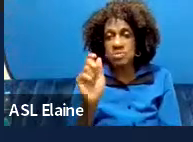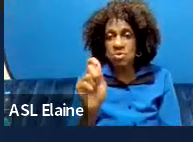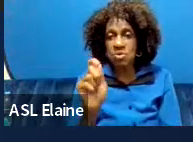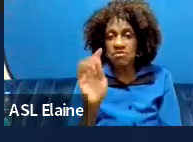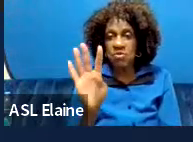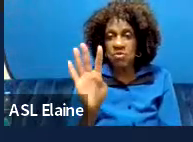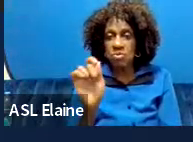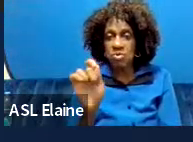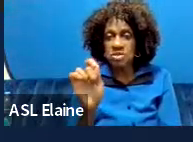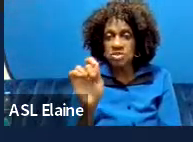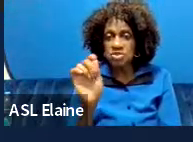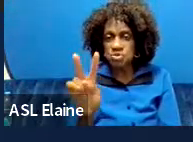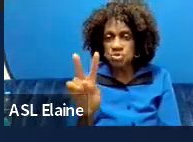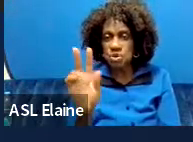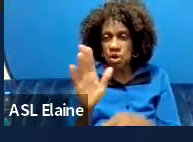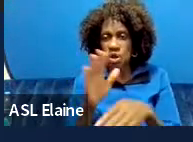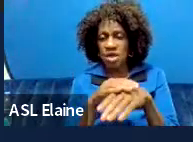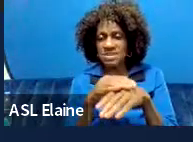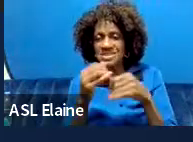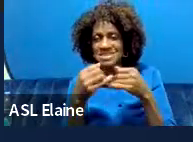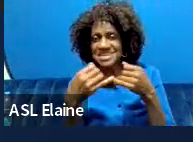703.4.2 in the guidelines?